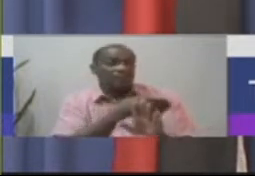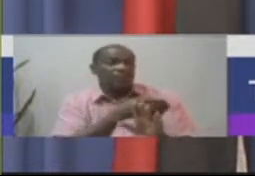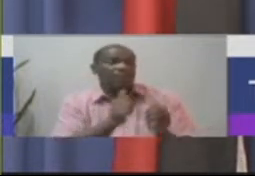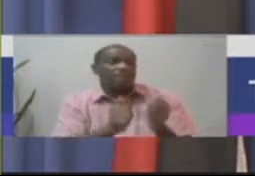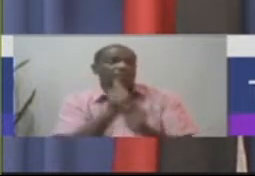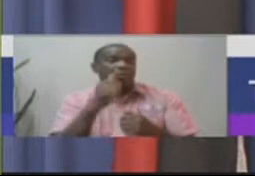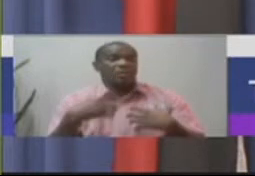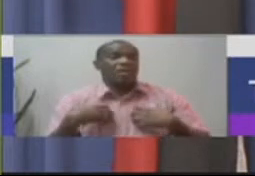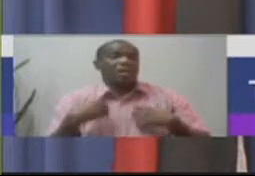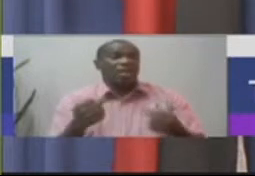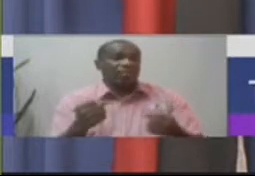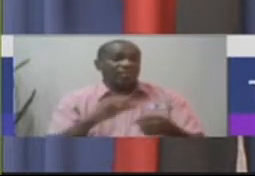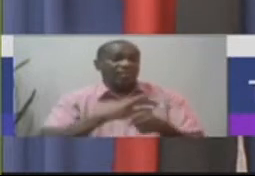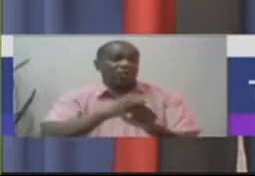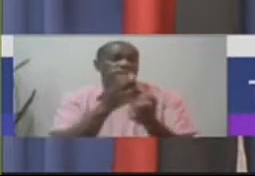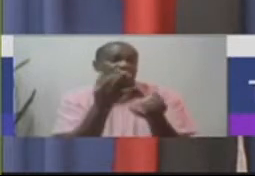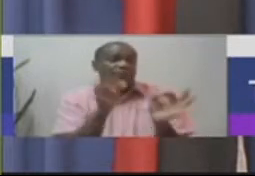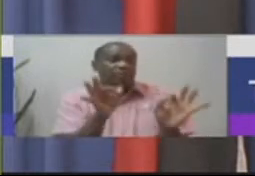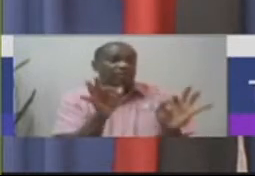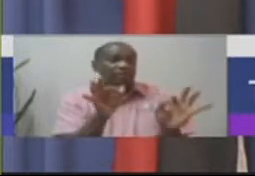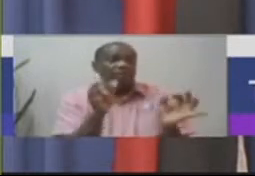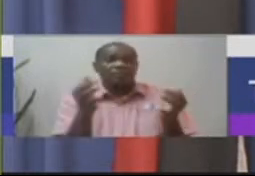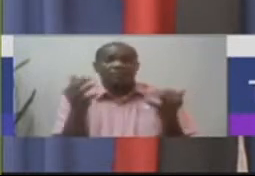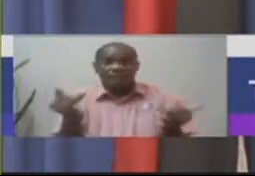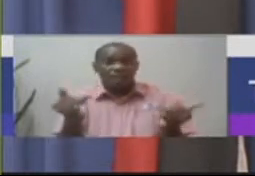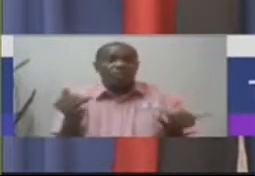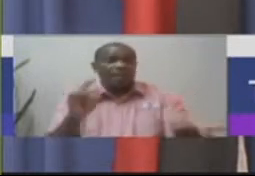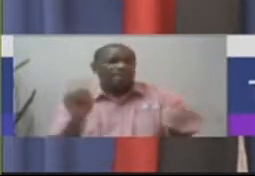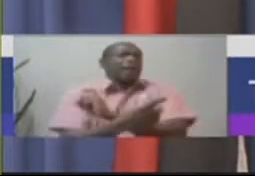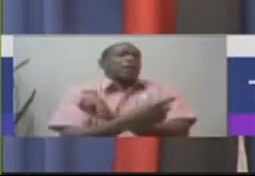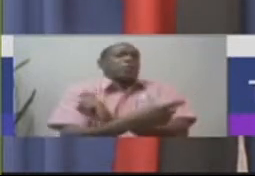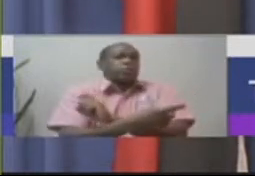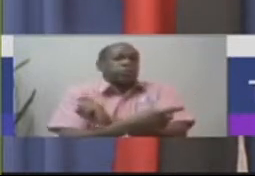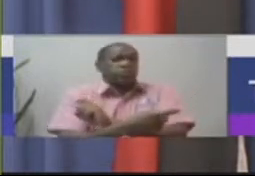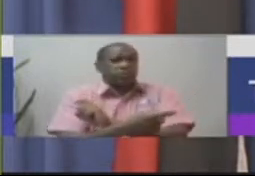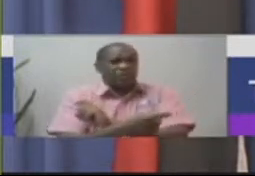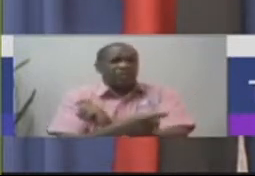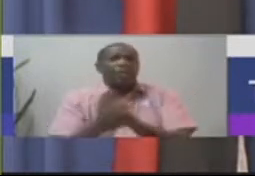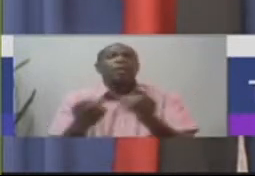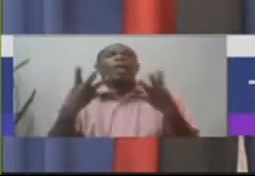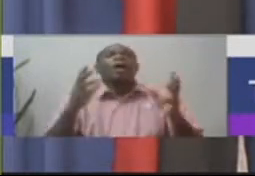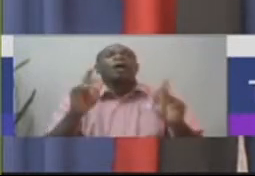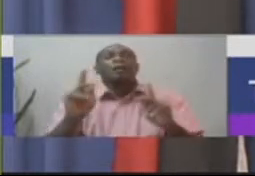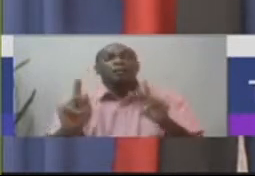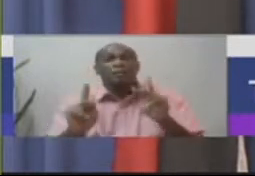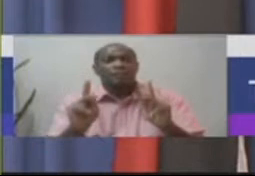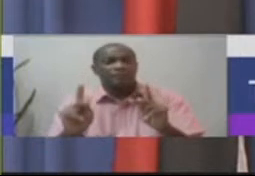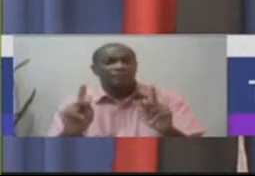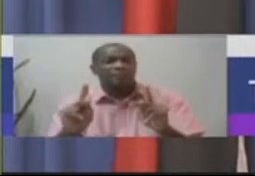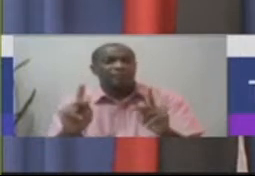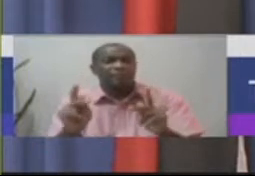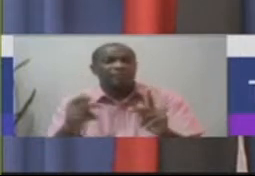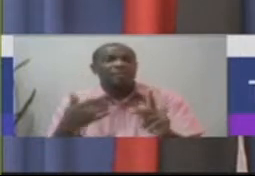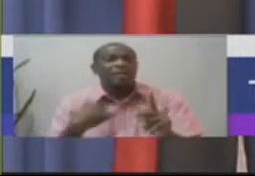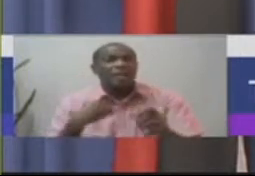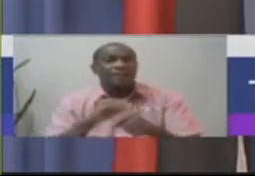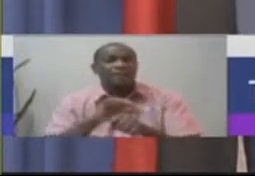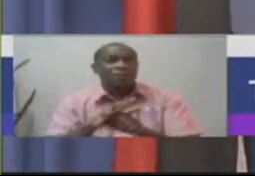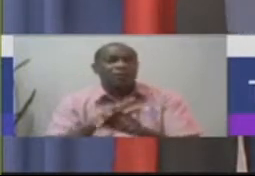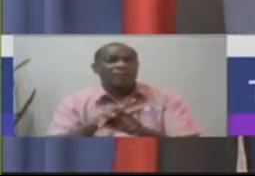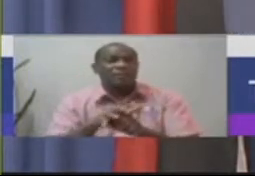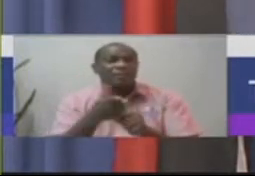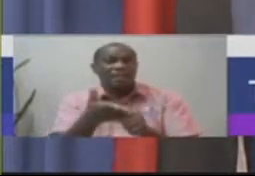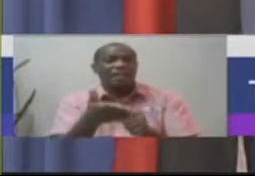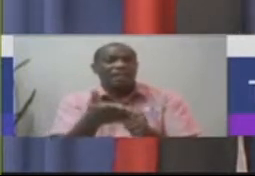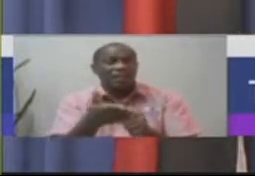our territories to one that is now almost, in fact, they are a little more locked down than Trinidad and Tobago right now